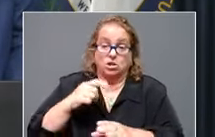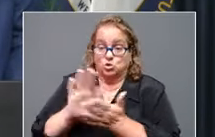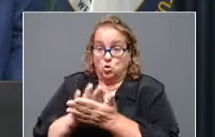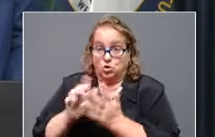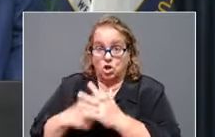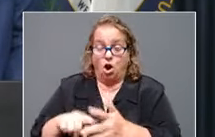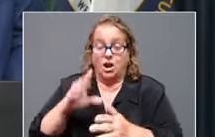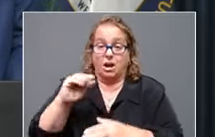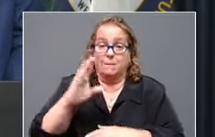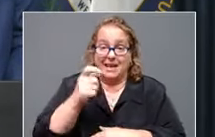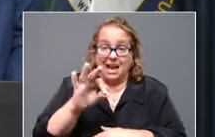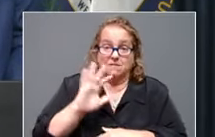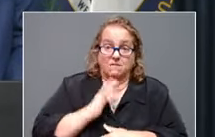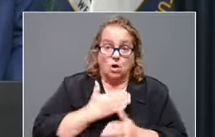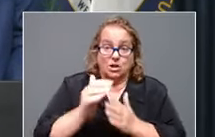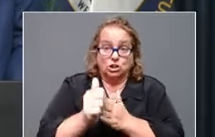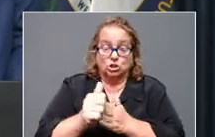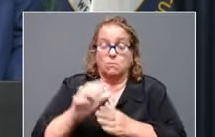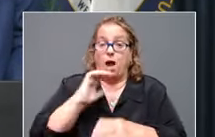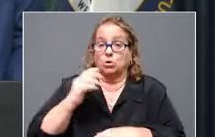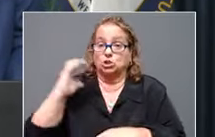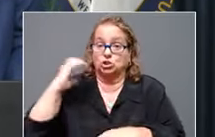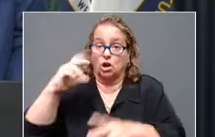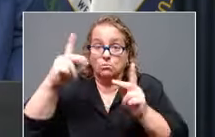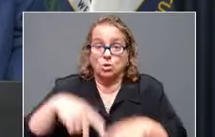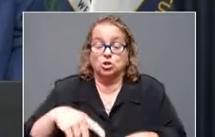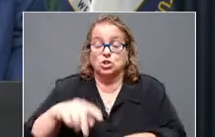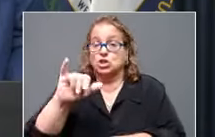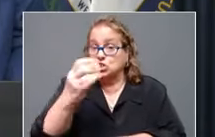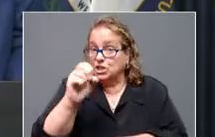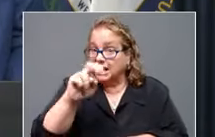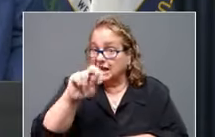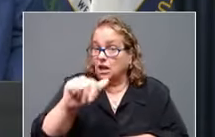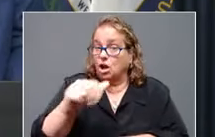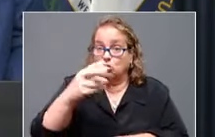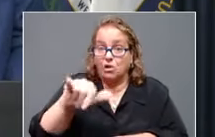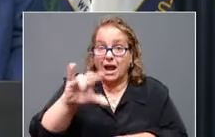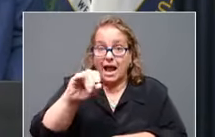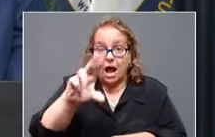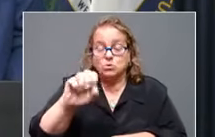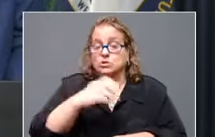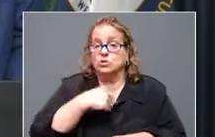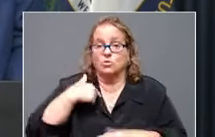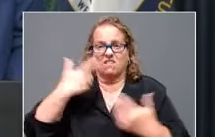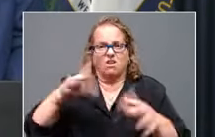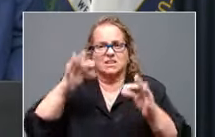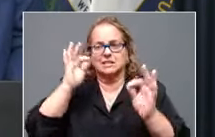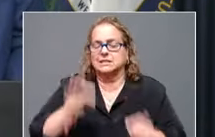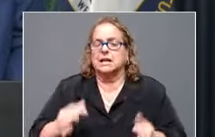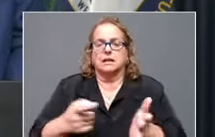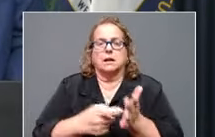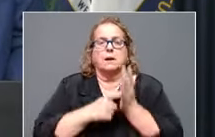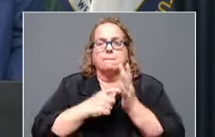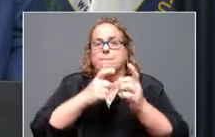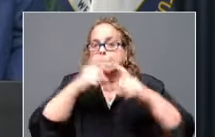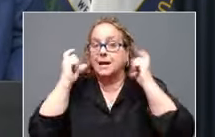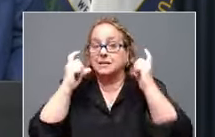extraordinary ability to prevent spread, and we've seen it happen as we've been in school for over